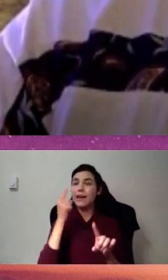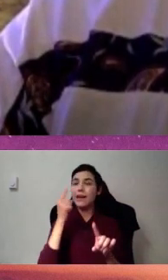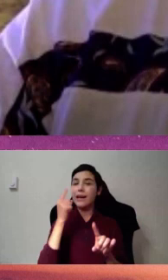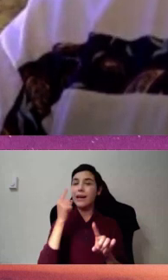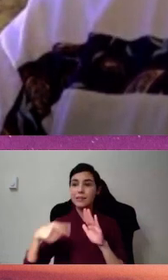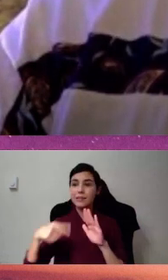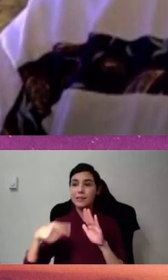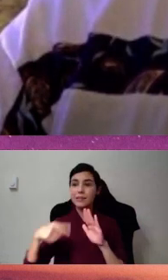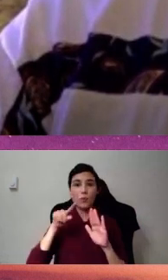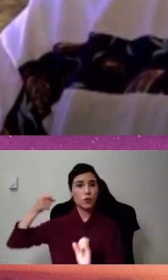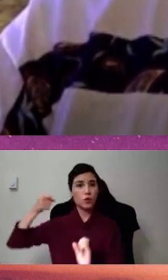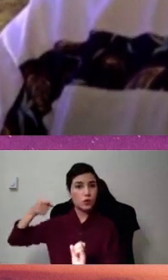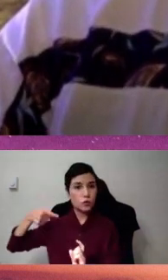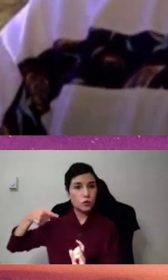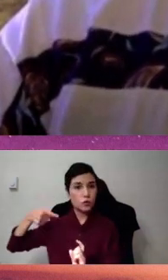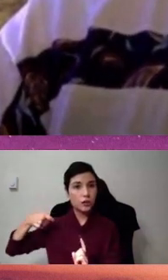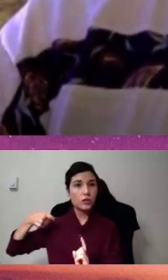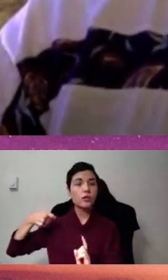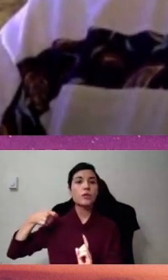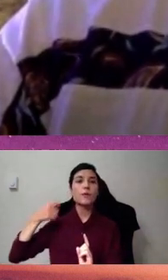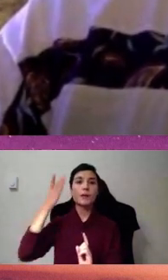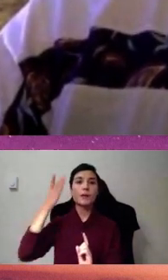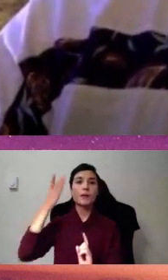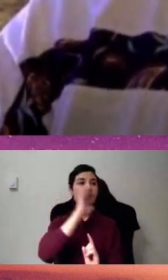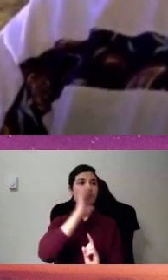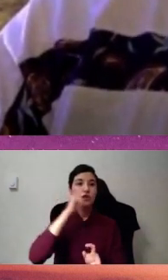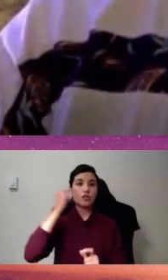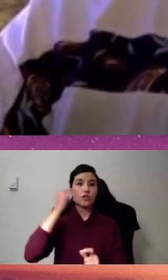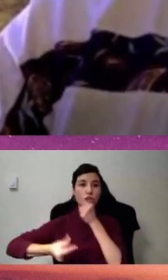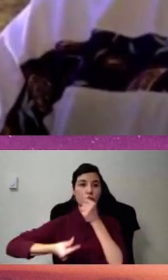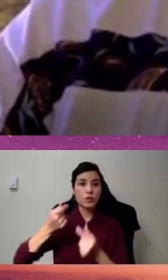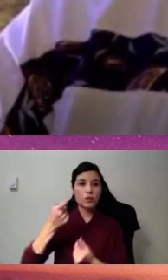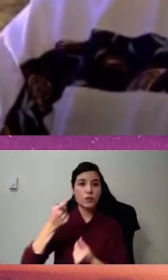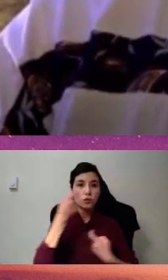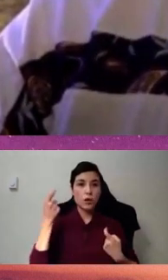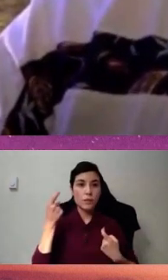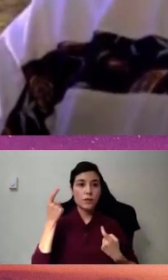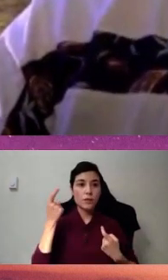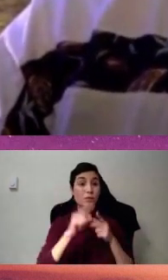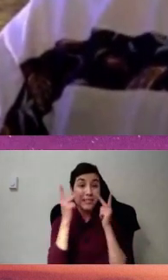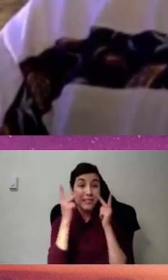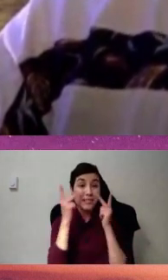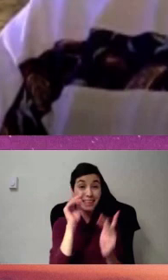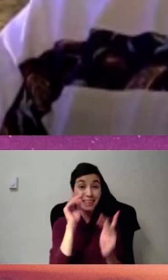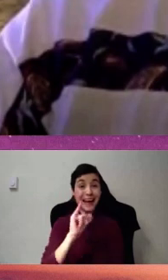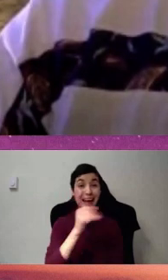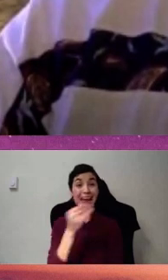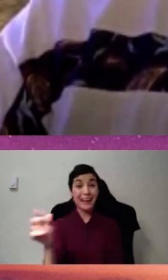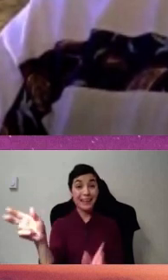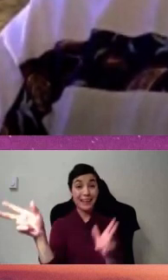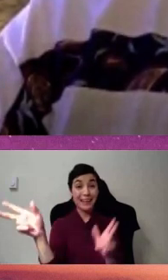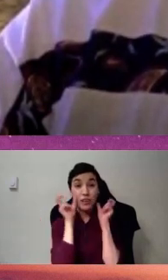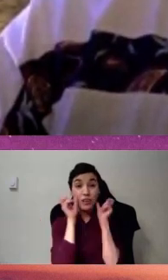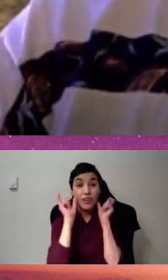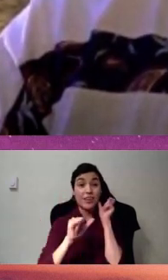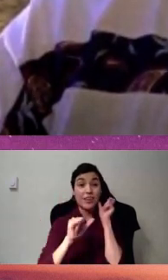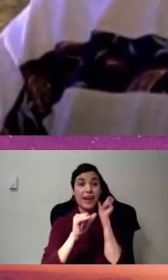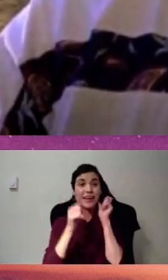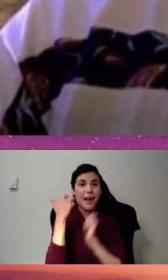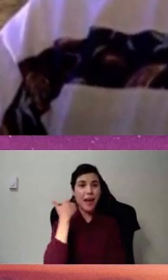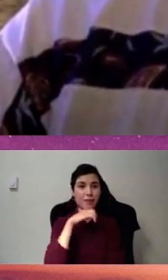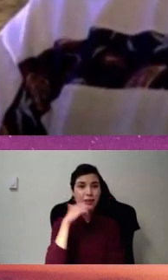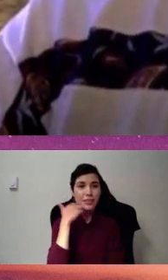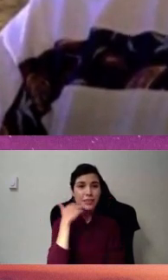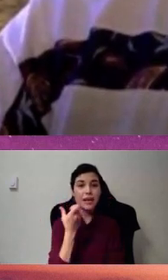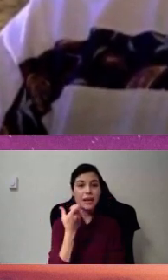see this, all up and down their news broadcasts and timelines and feeds. And you know, seeing that in their inbox,